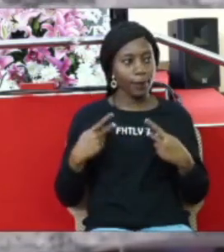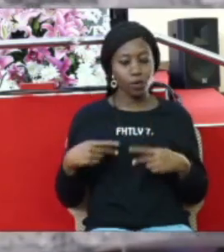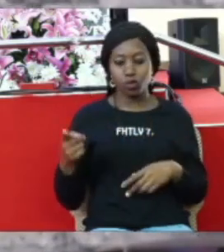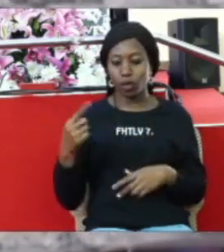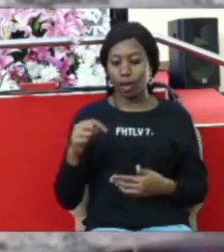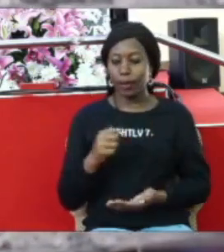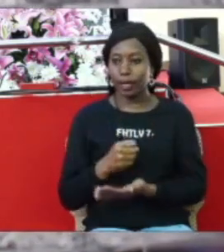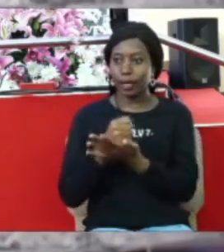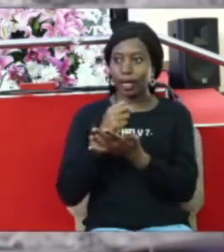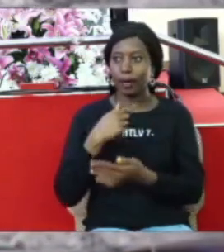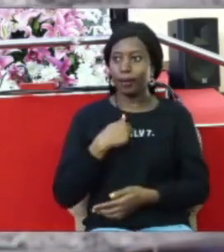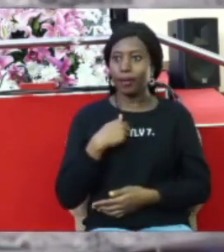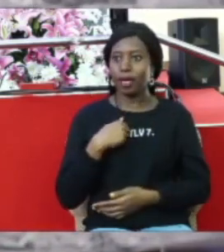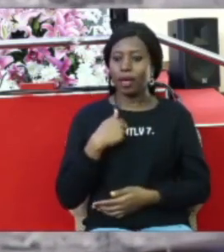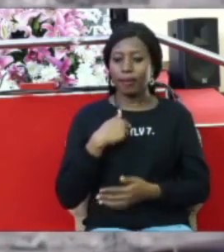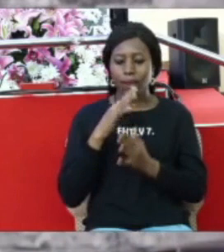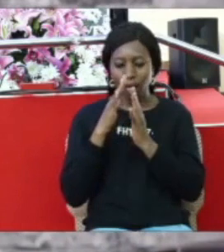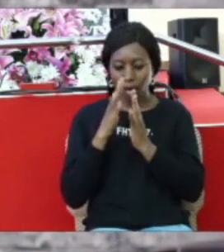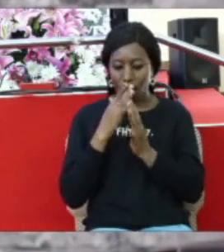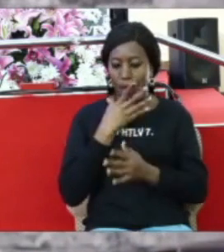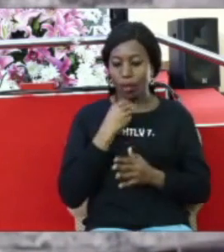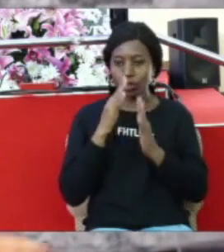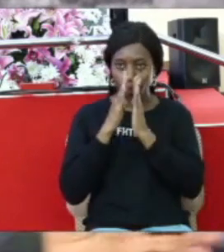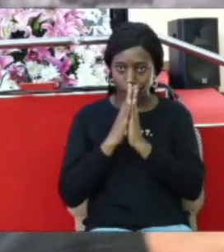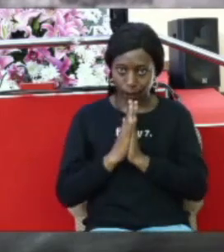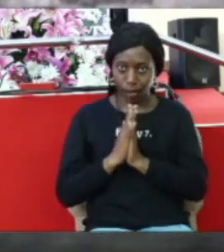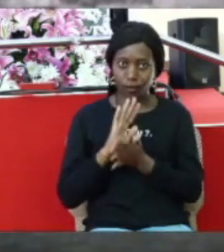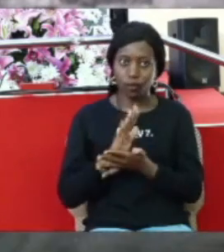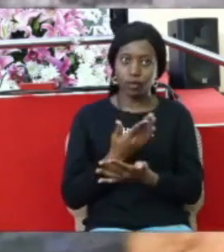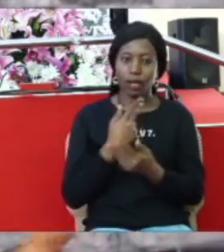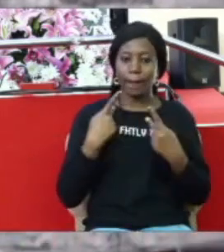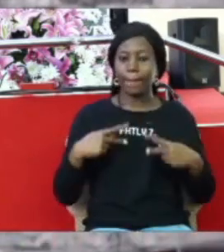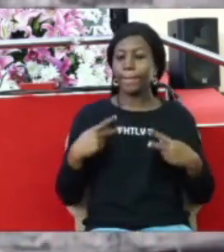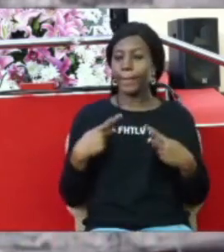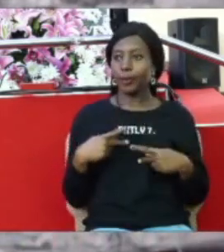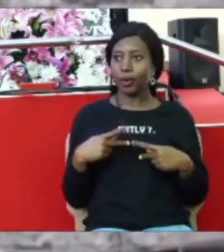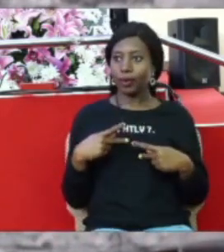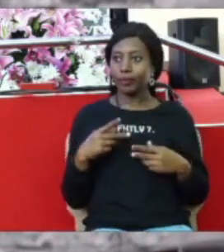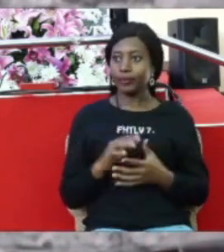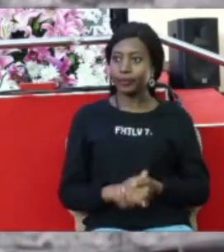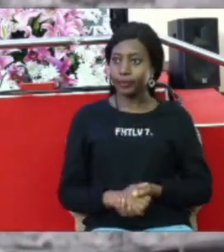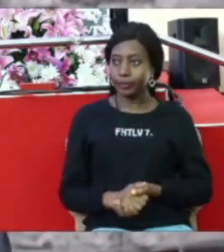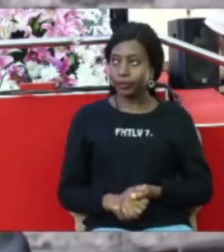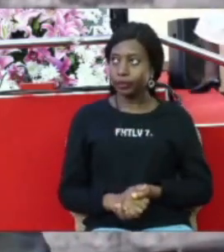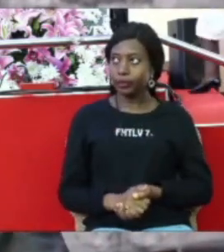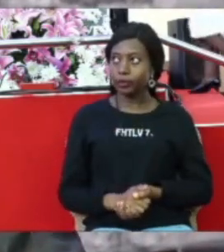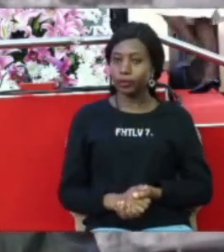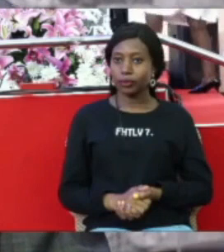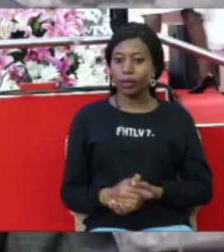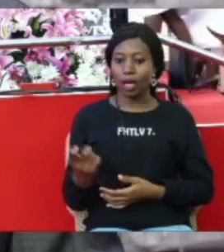I want to pray for some people here. And I want to ask the ministry team if you can step out here for a minute.